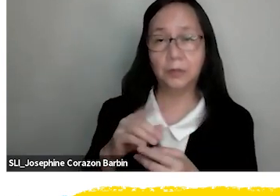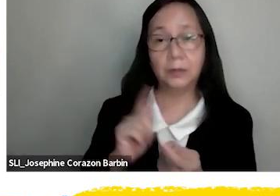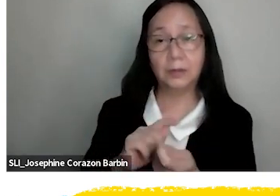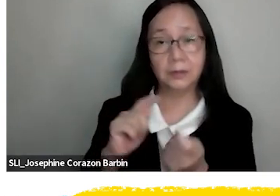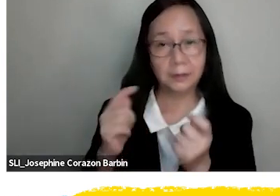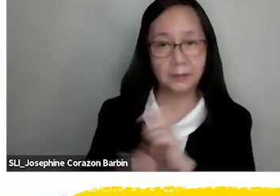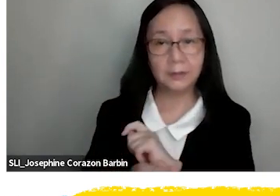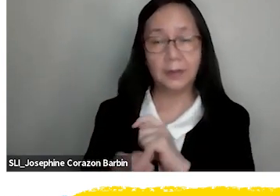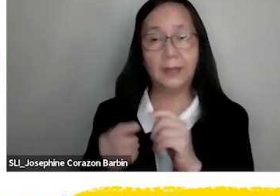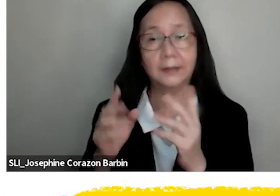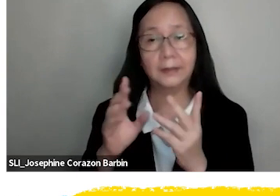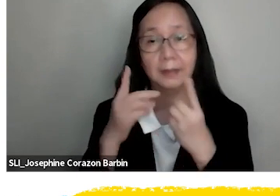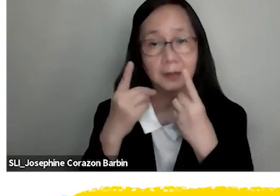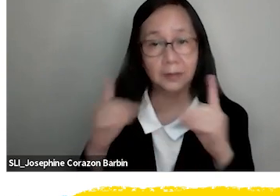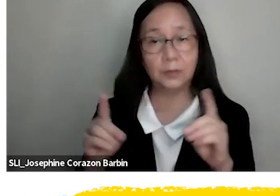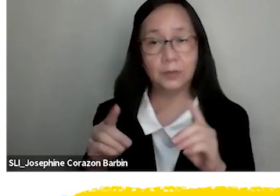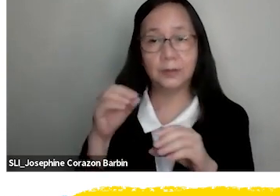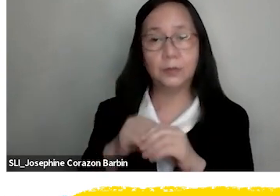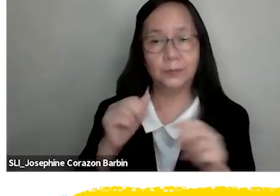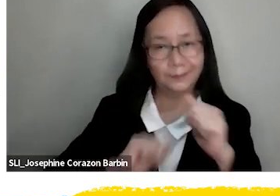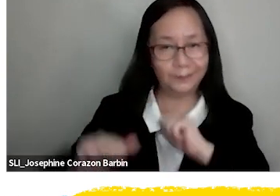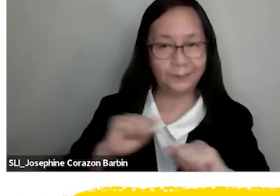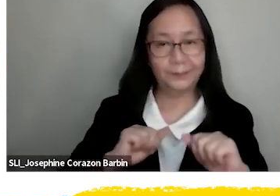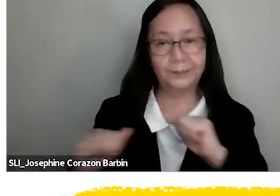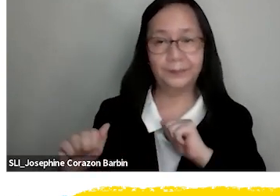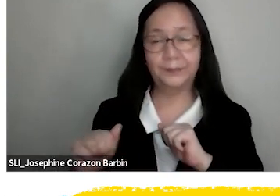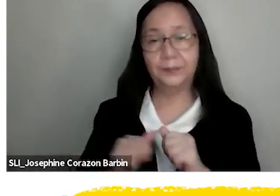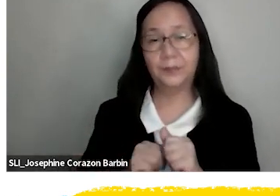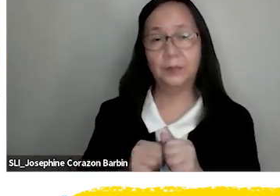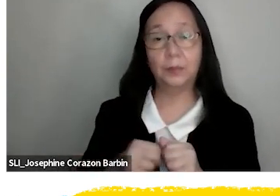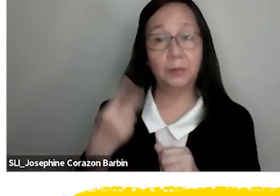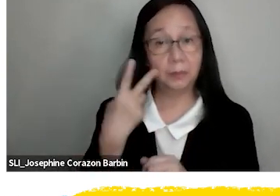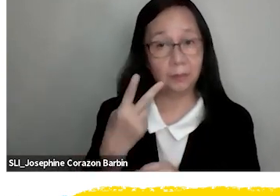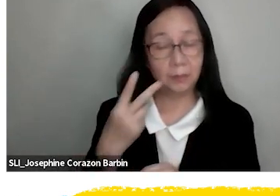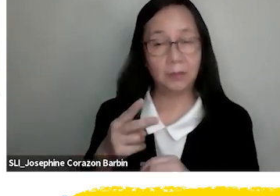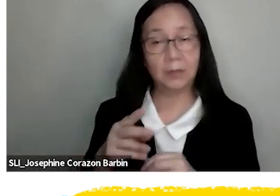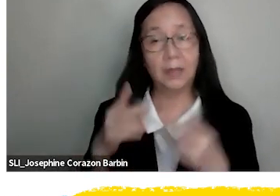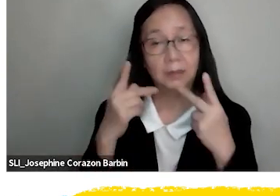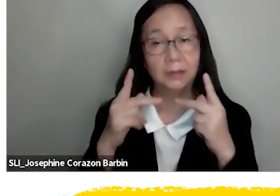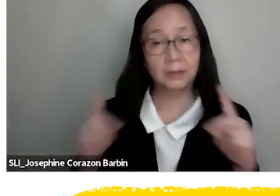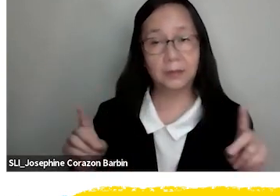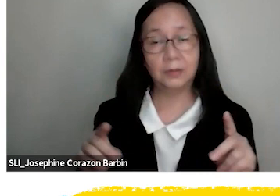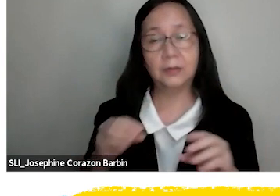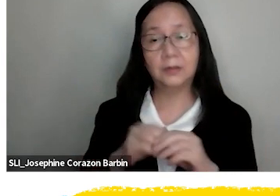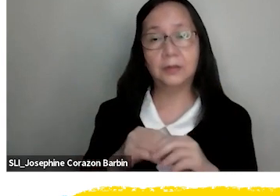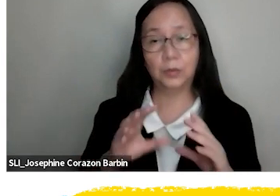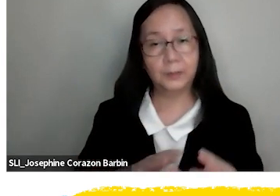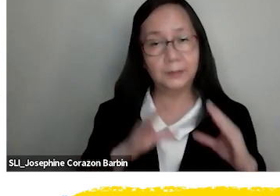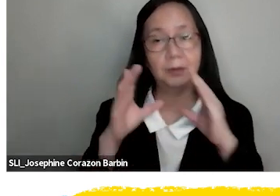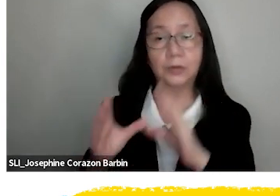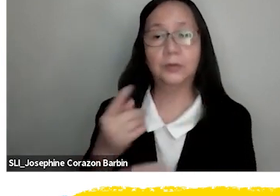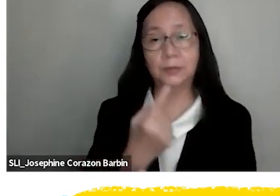declaration into action. We look at the declaration in each commitment of the ASEAN